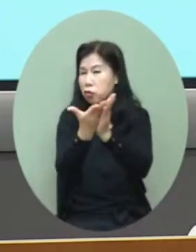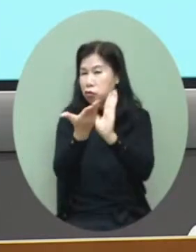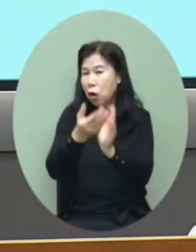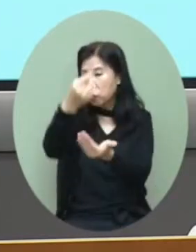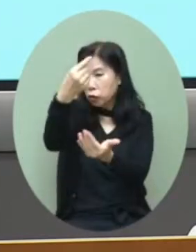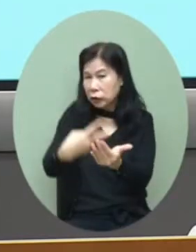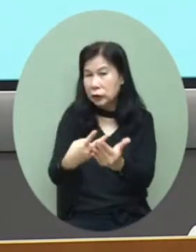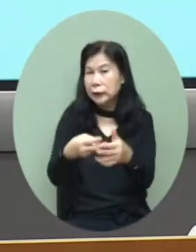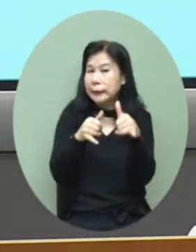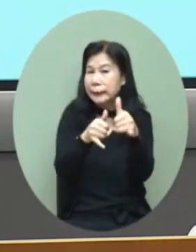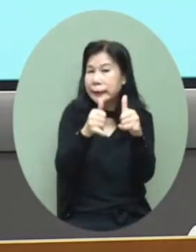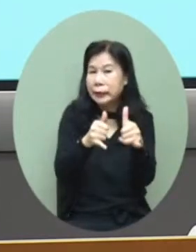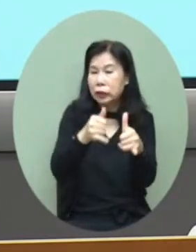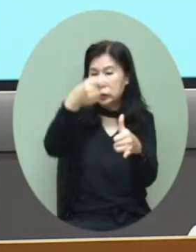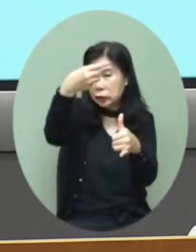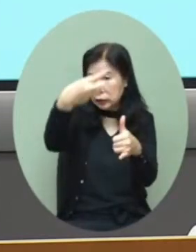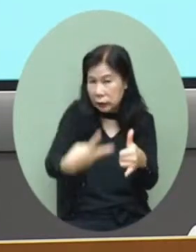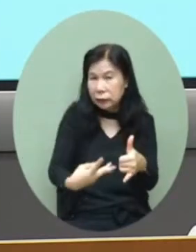fatalities.